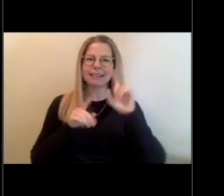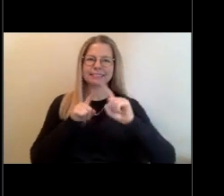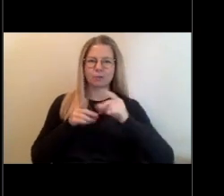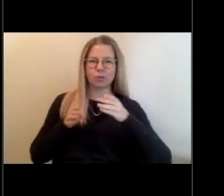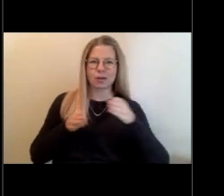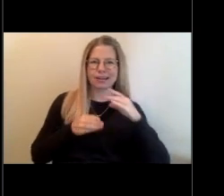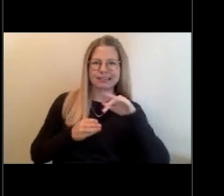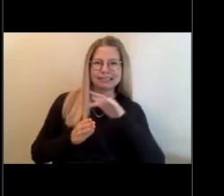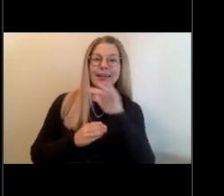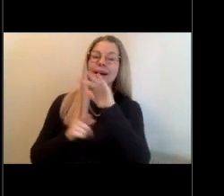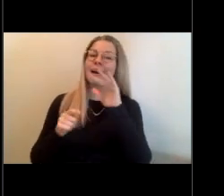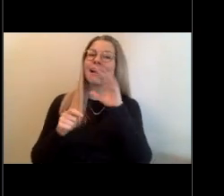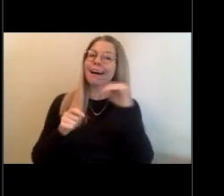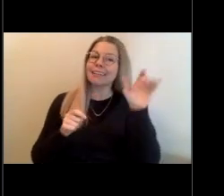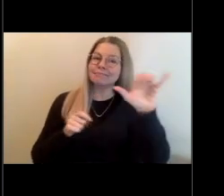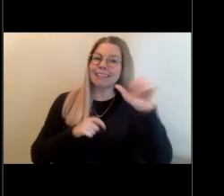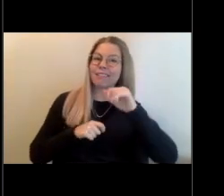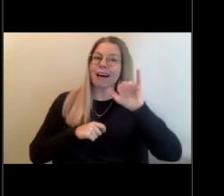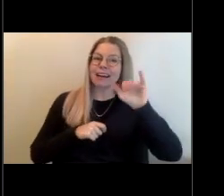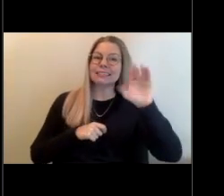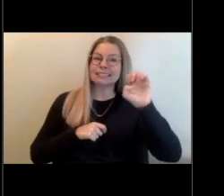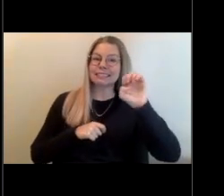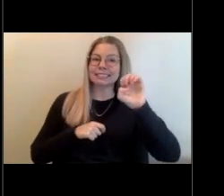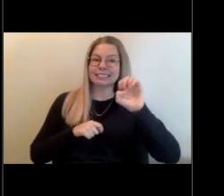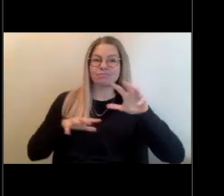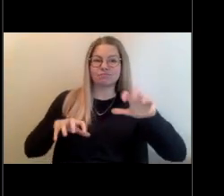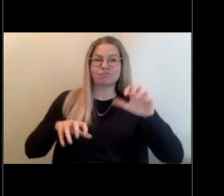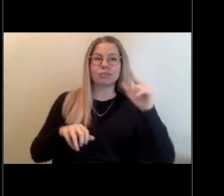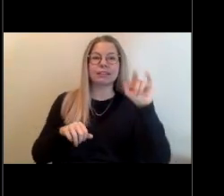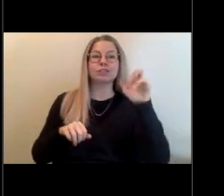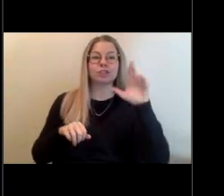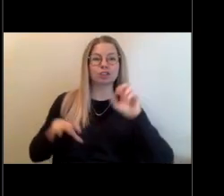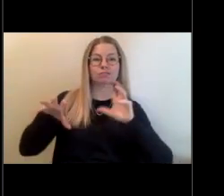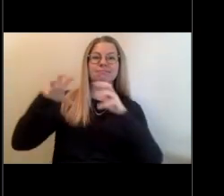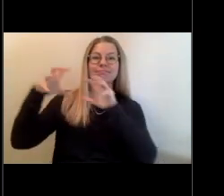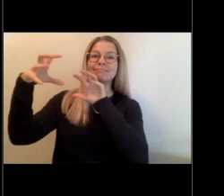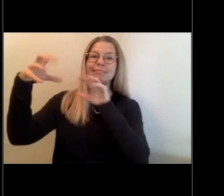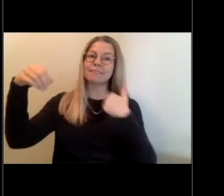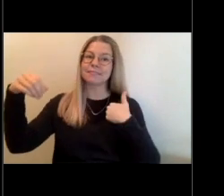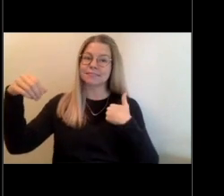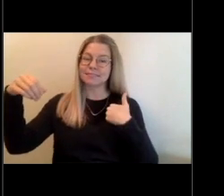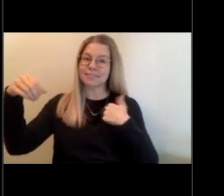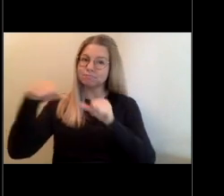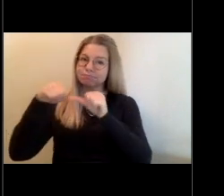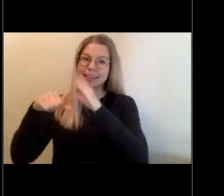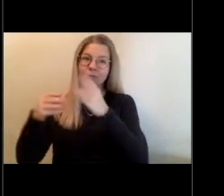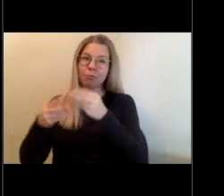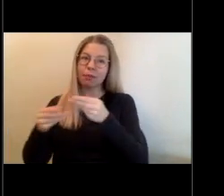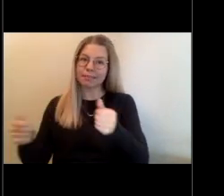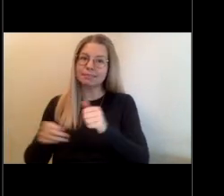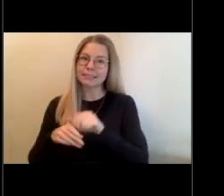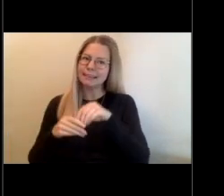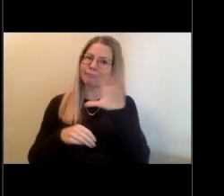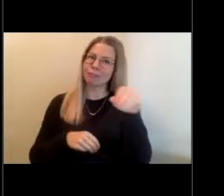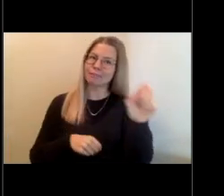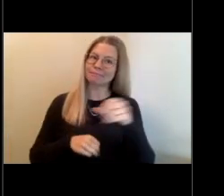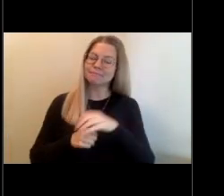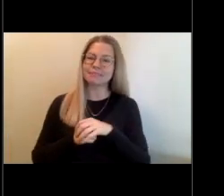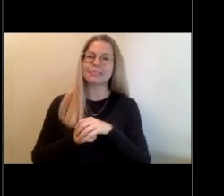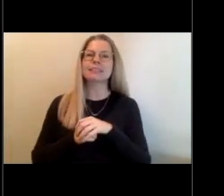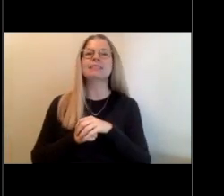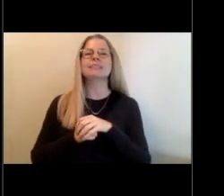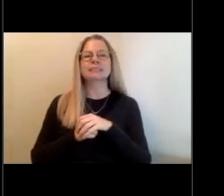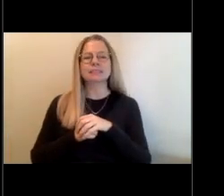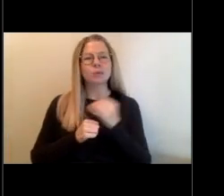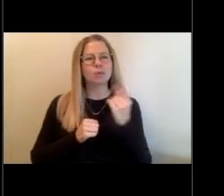Africa. Ururu is the highest point, and the youngest point is a place called Mount Kibo, but it